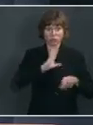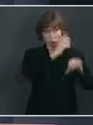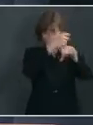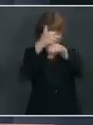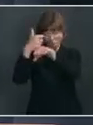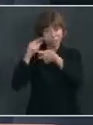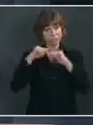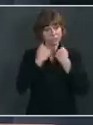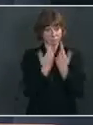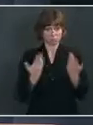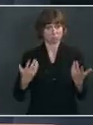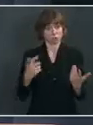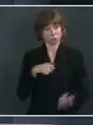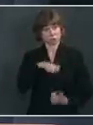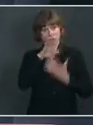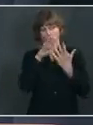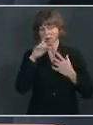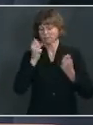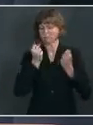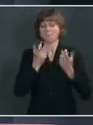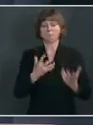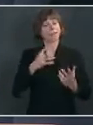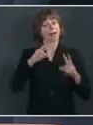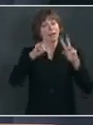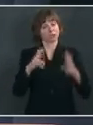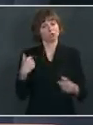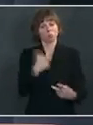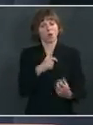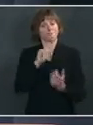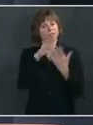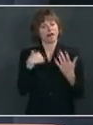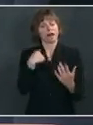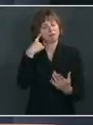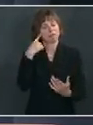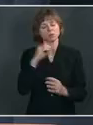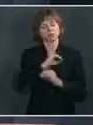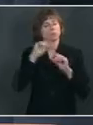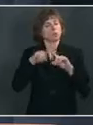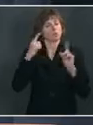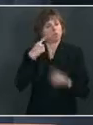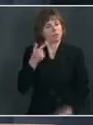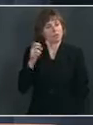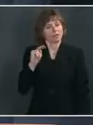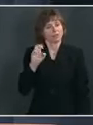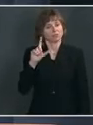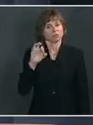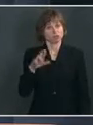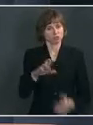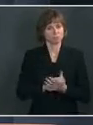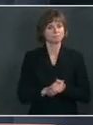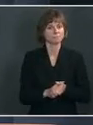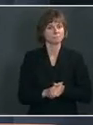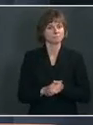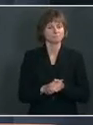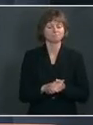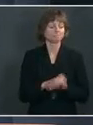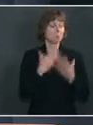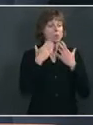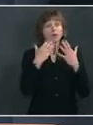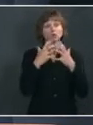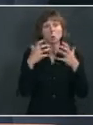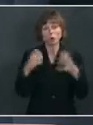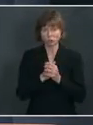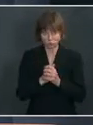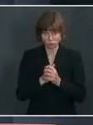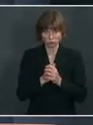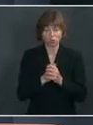to address the range of issues we're facing, and I don't think that would be any different for Mr. Gensler. Go ahead, Sabrina. Thank you so much. First